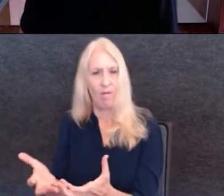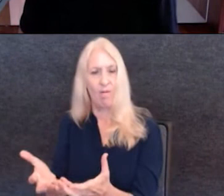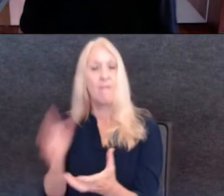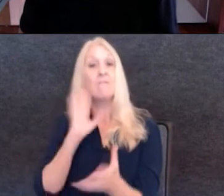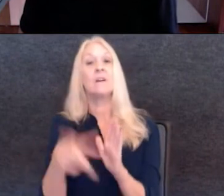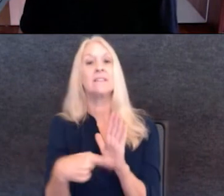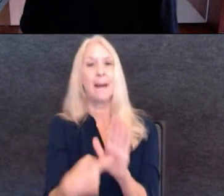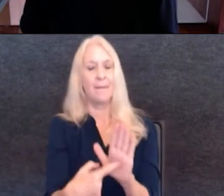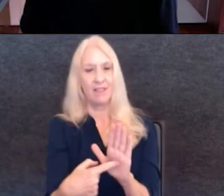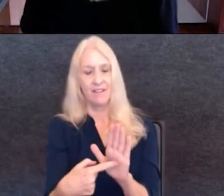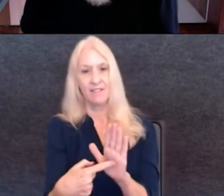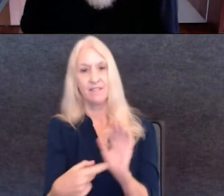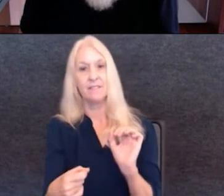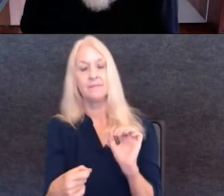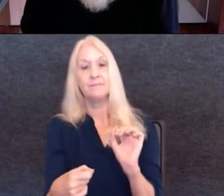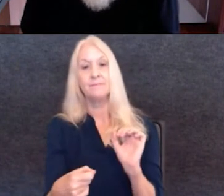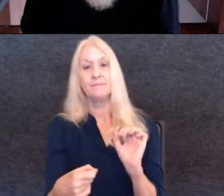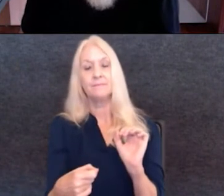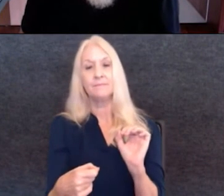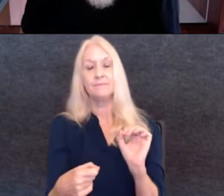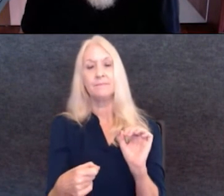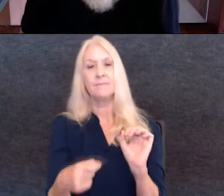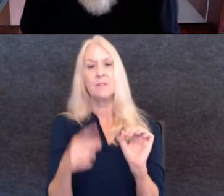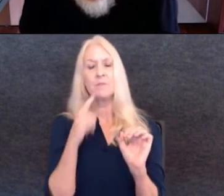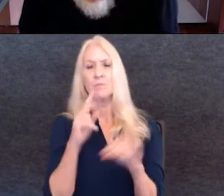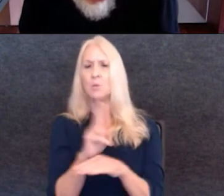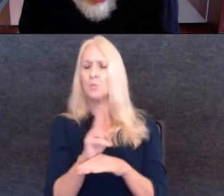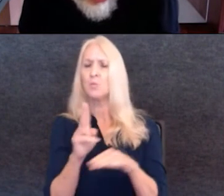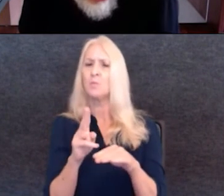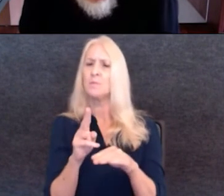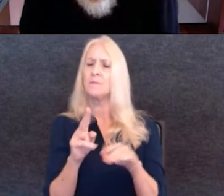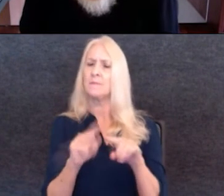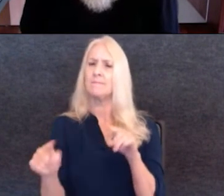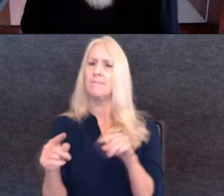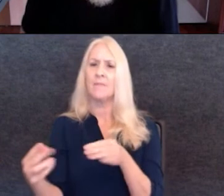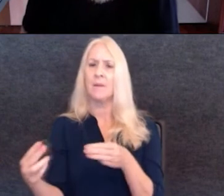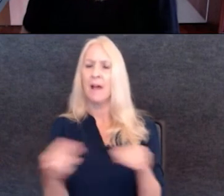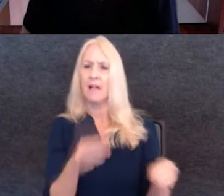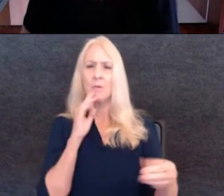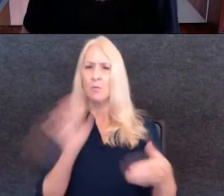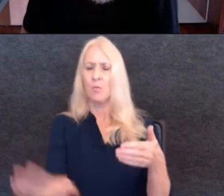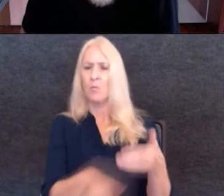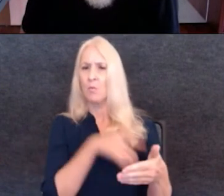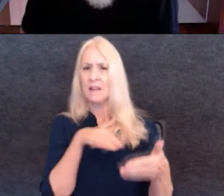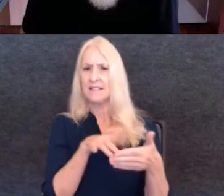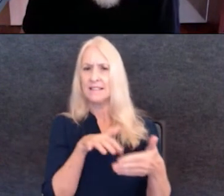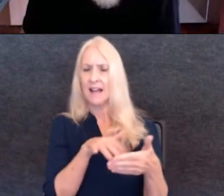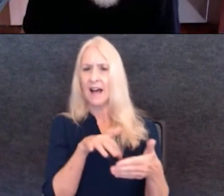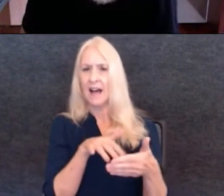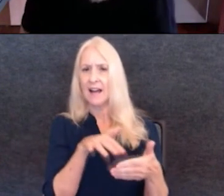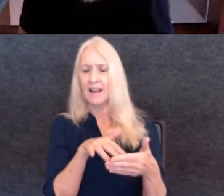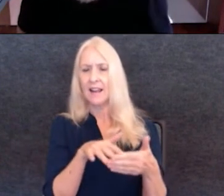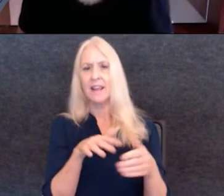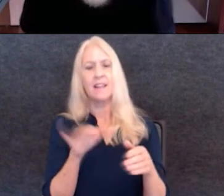example, we are based on a methodology. No, we are a study that works in as a